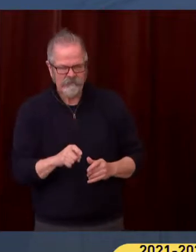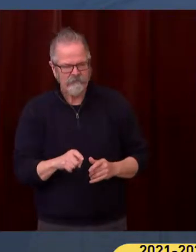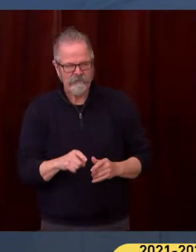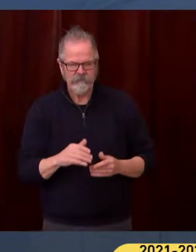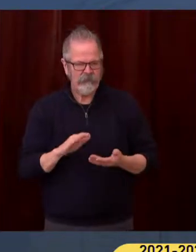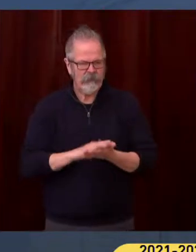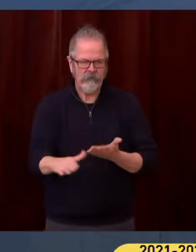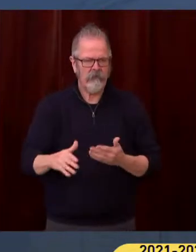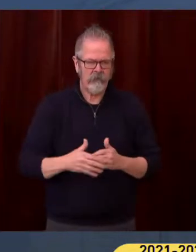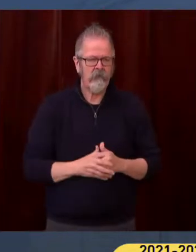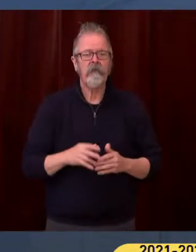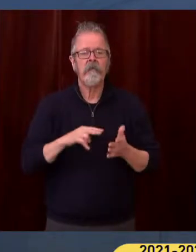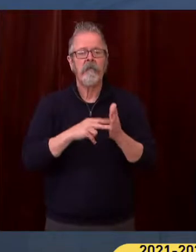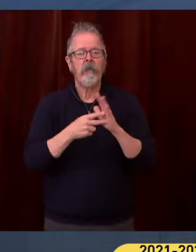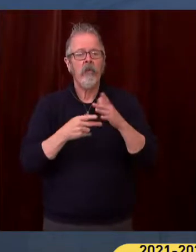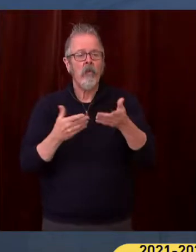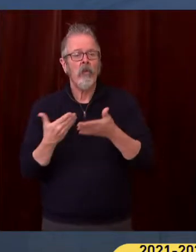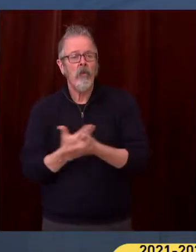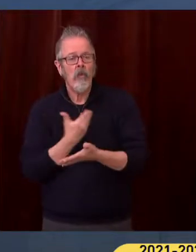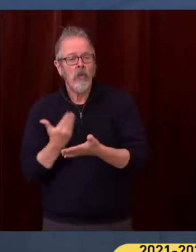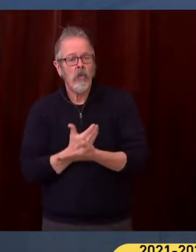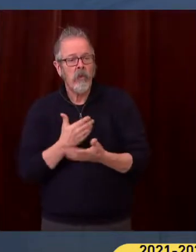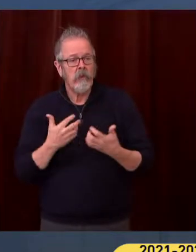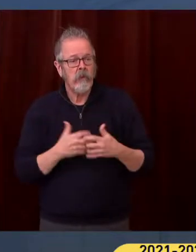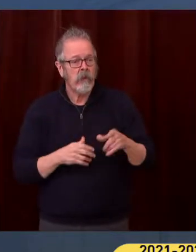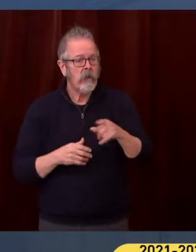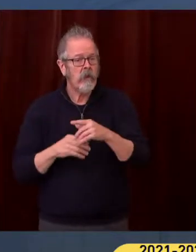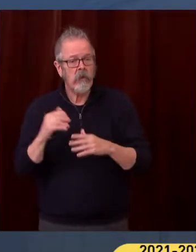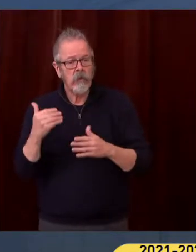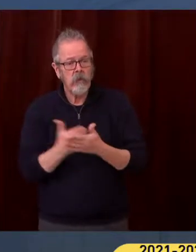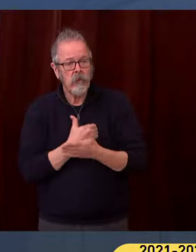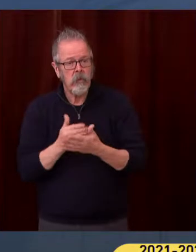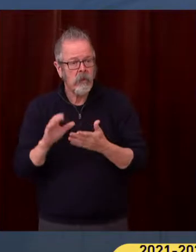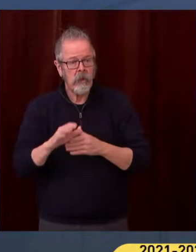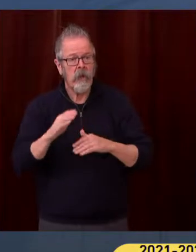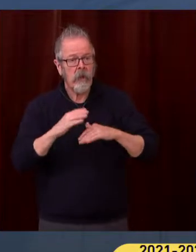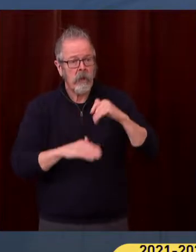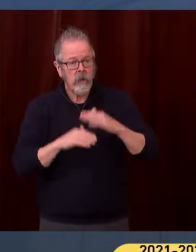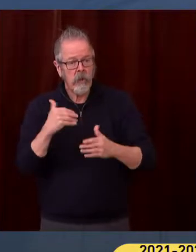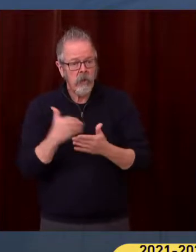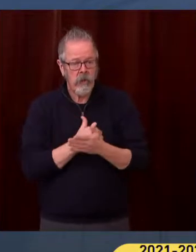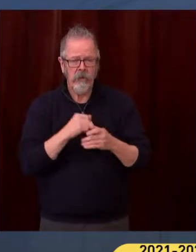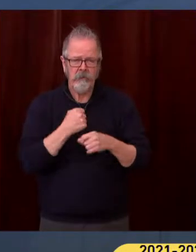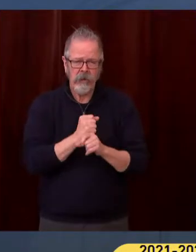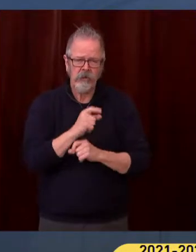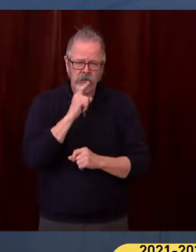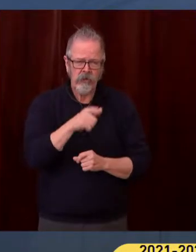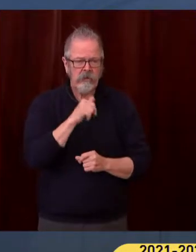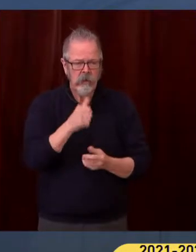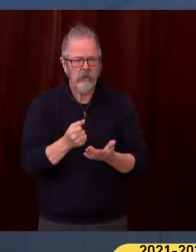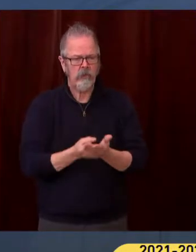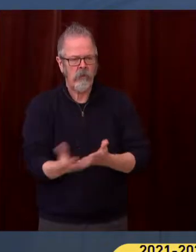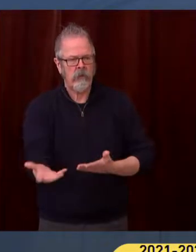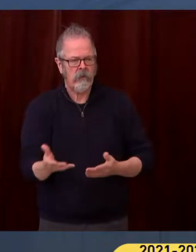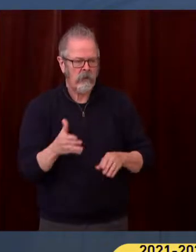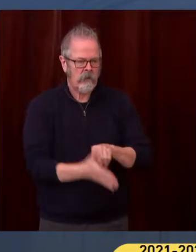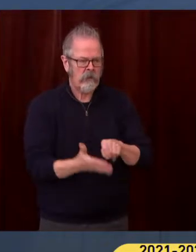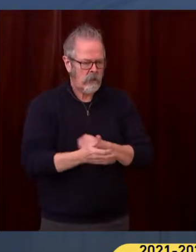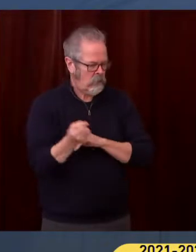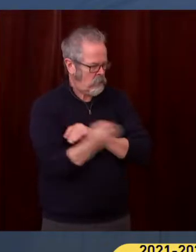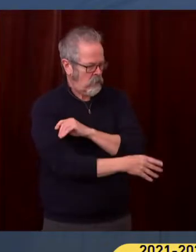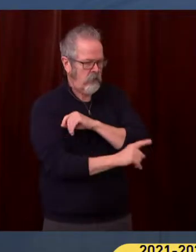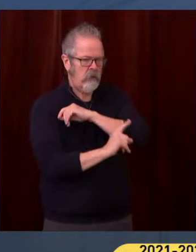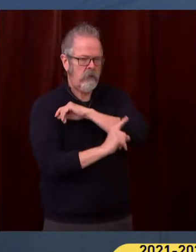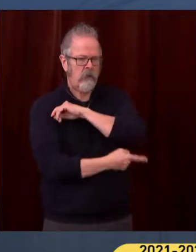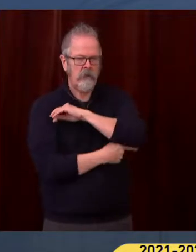waste energy, which is money just going out the window. So, they're more efficient and they use the cleanest equipment that's available. So,